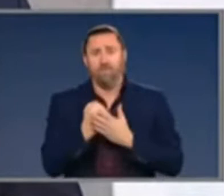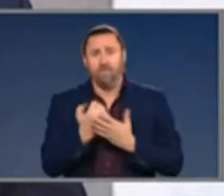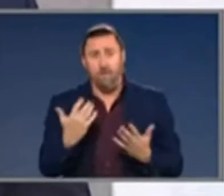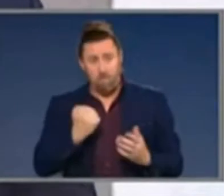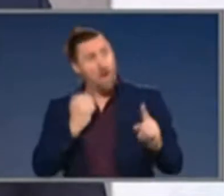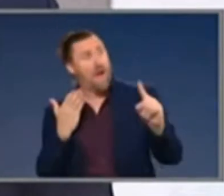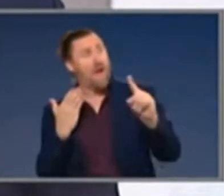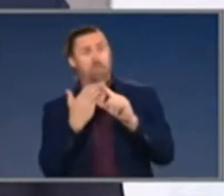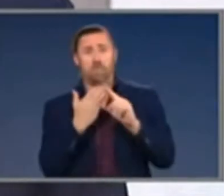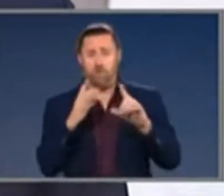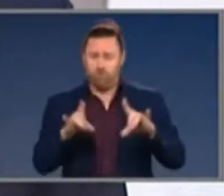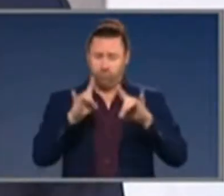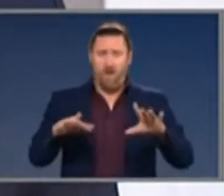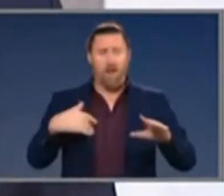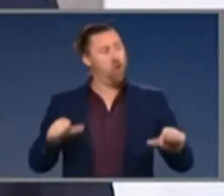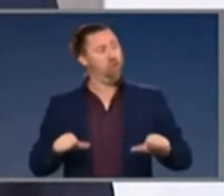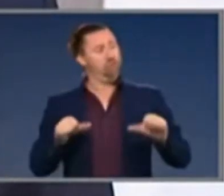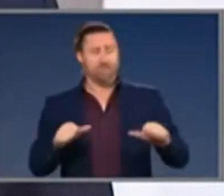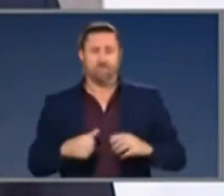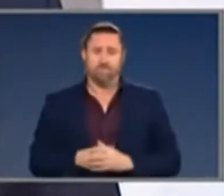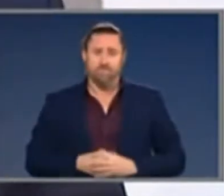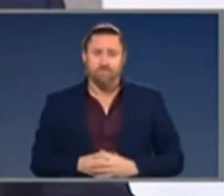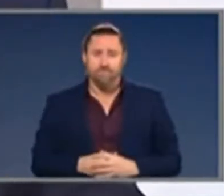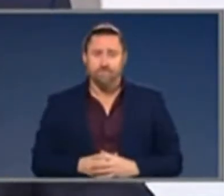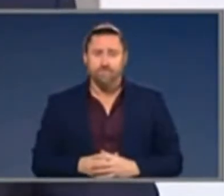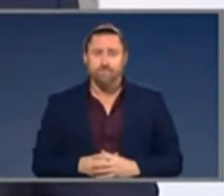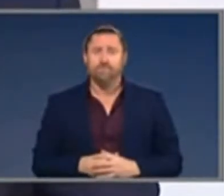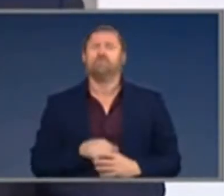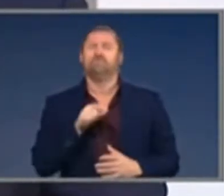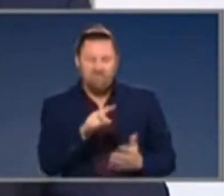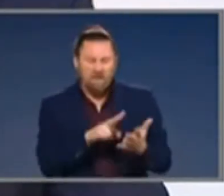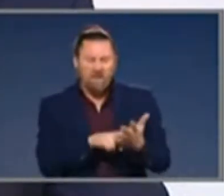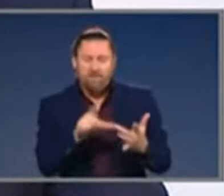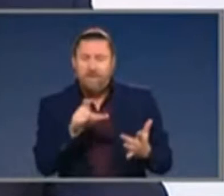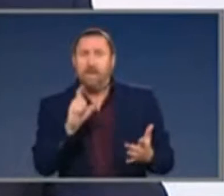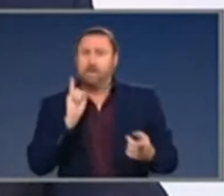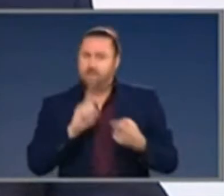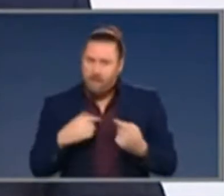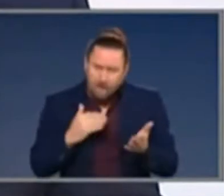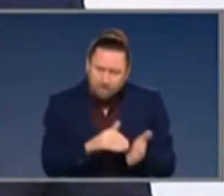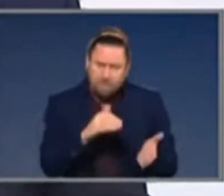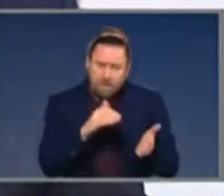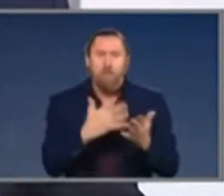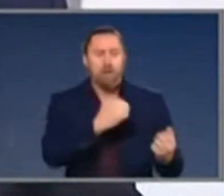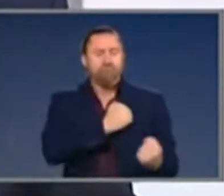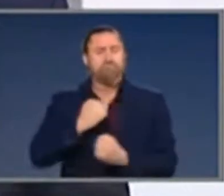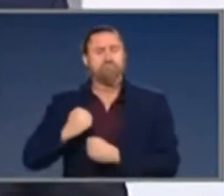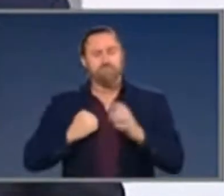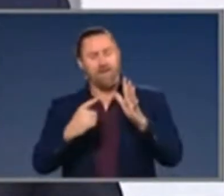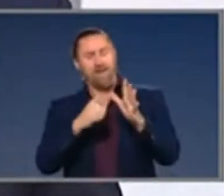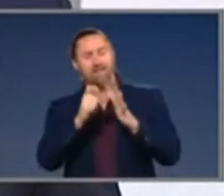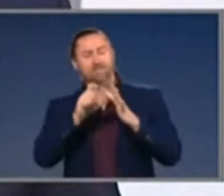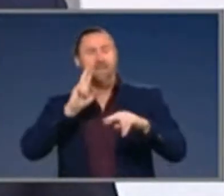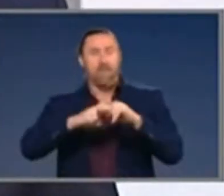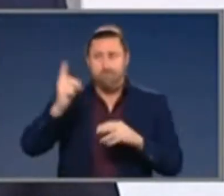objective. Now, more broadly on the Victorian response, we continue to support that effort. The ADF obviously highly